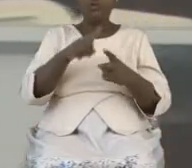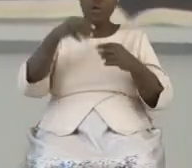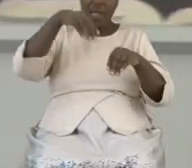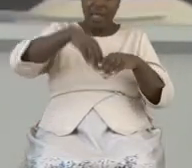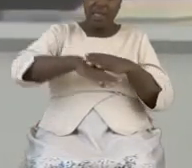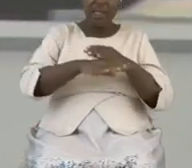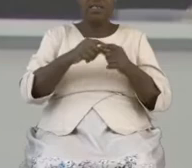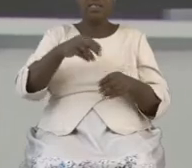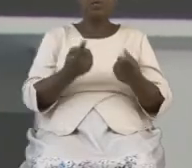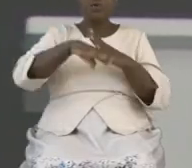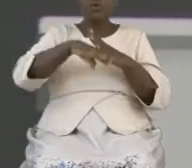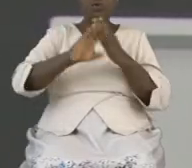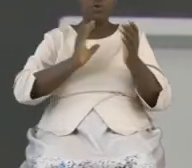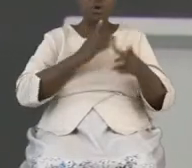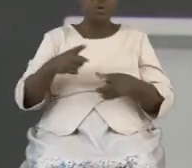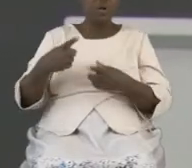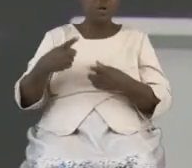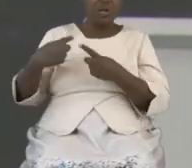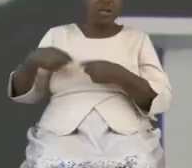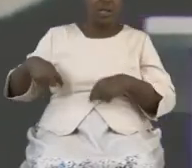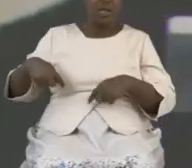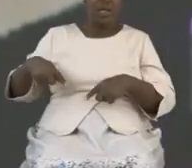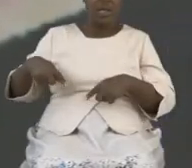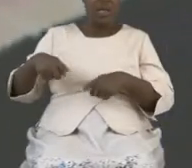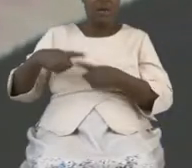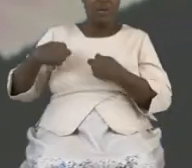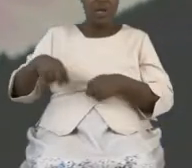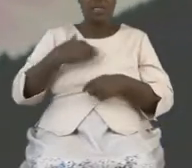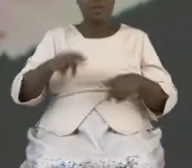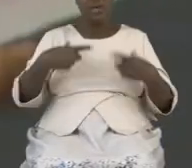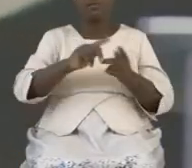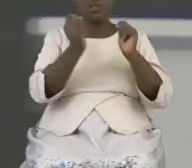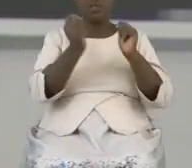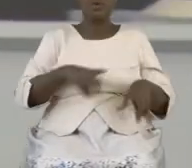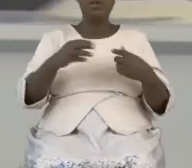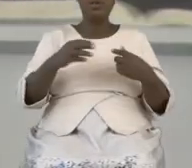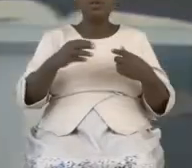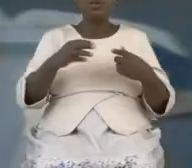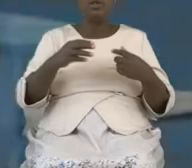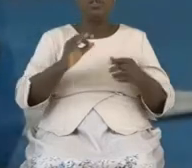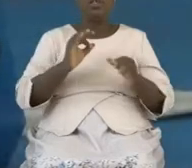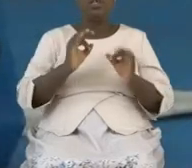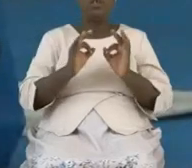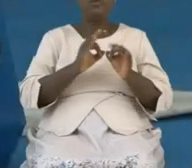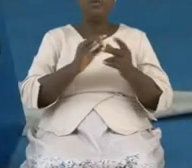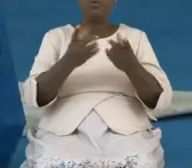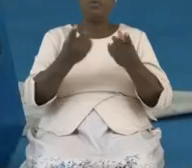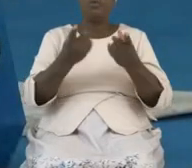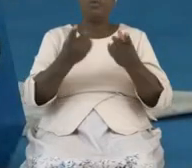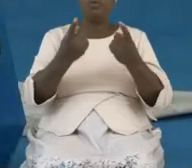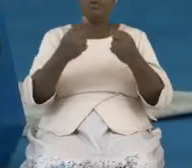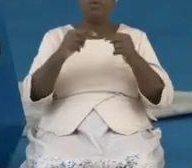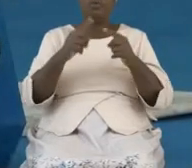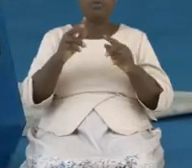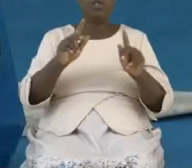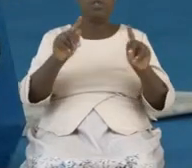to transform our lives. If you attend a retreat and your life remains the same,